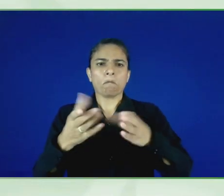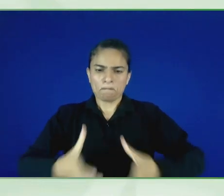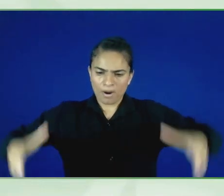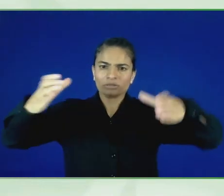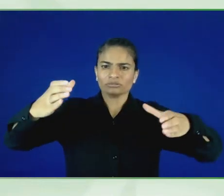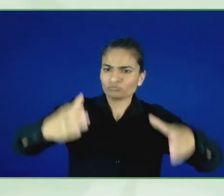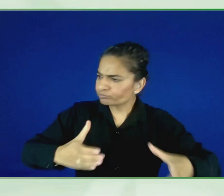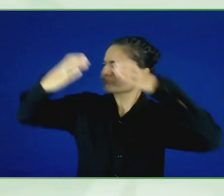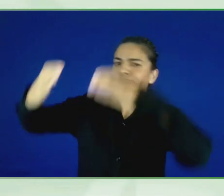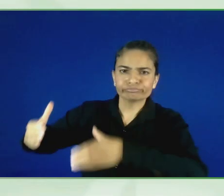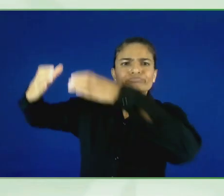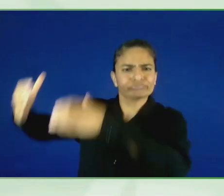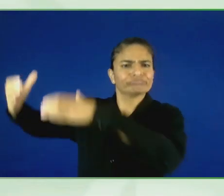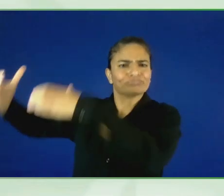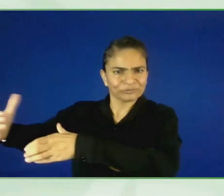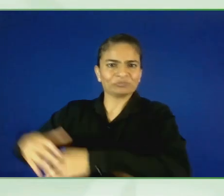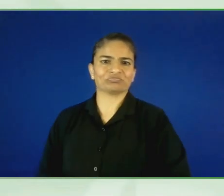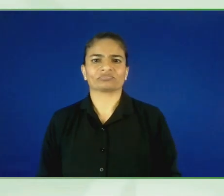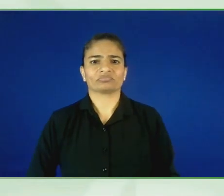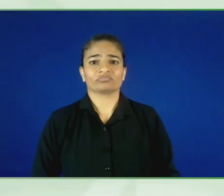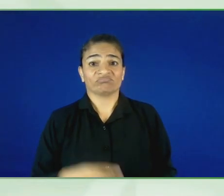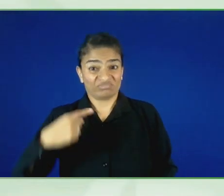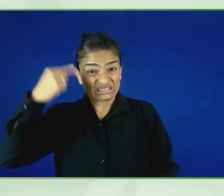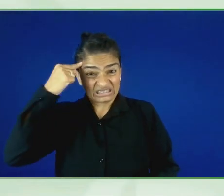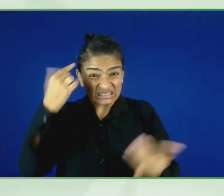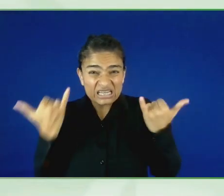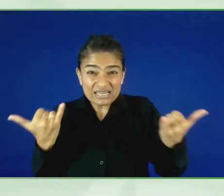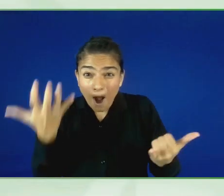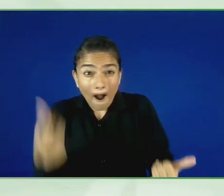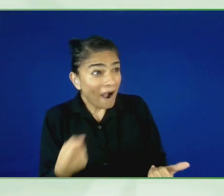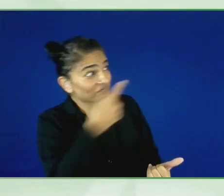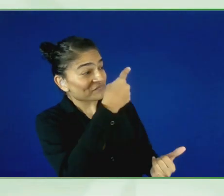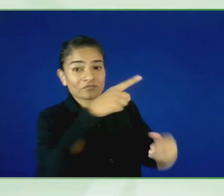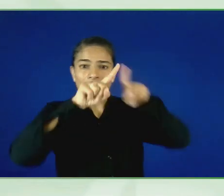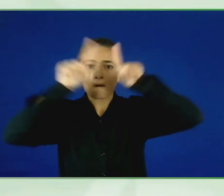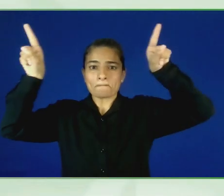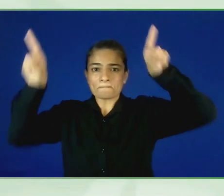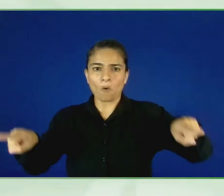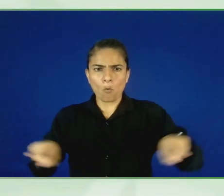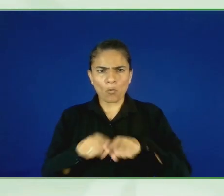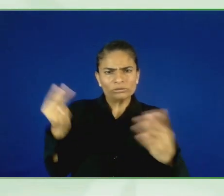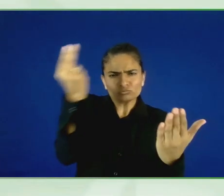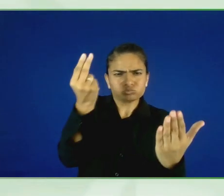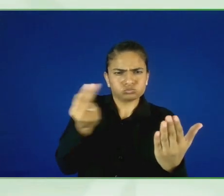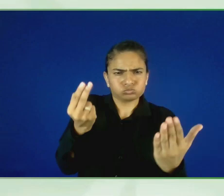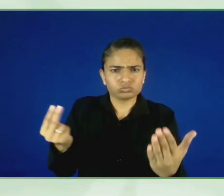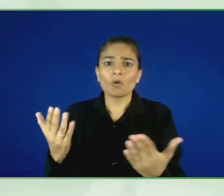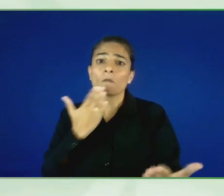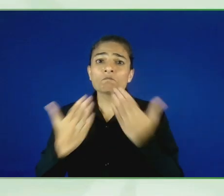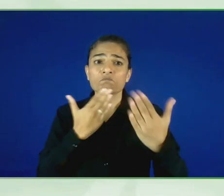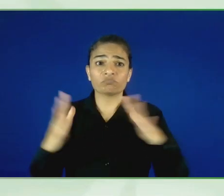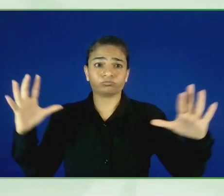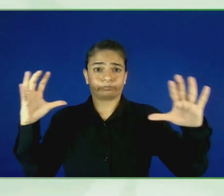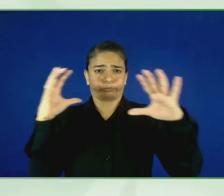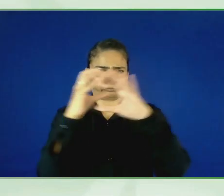We are coming to the end of our session, and so I'm going to give everybody just about 2 minutes to actually